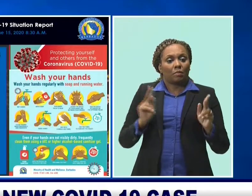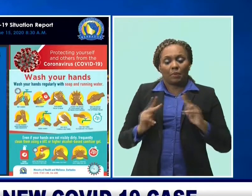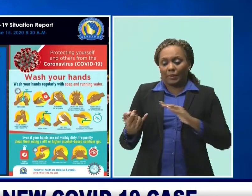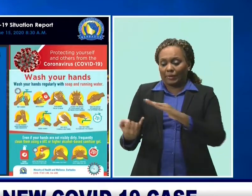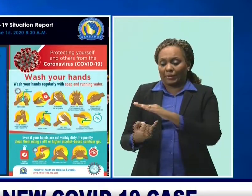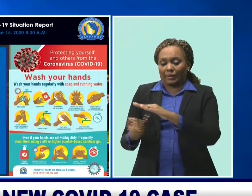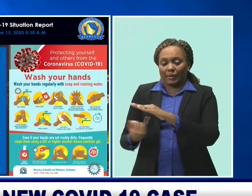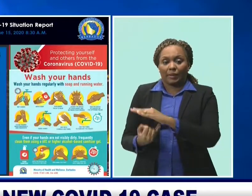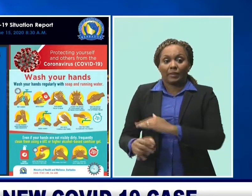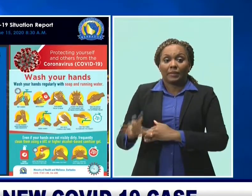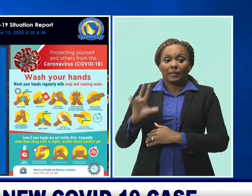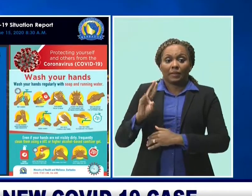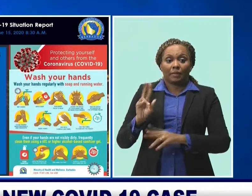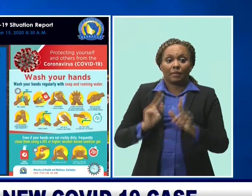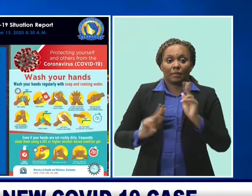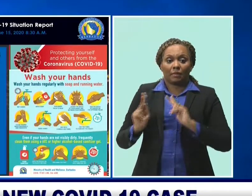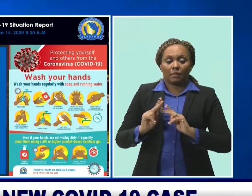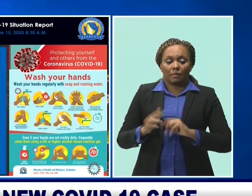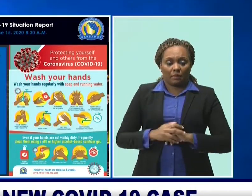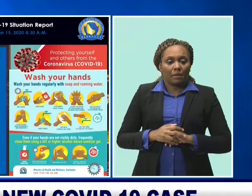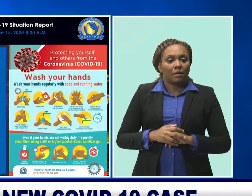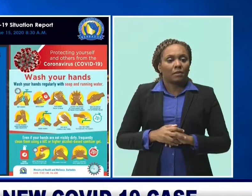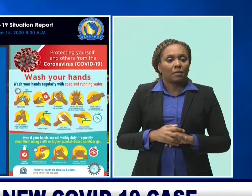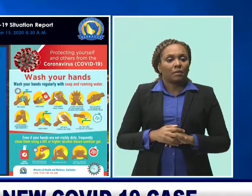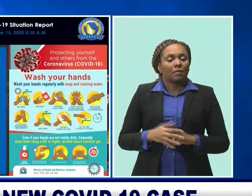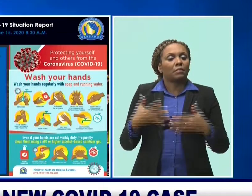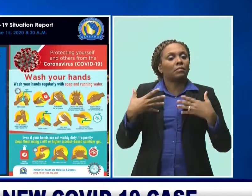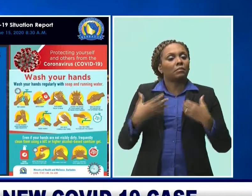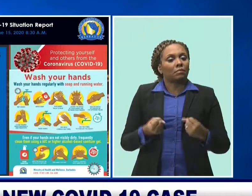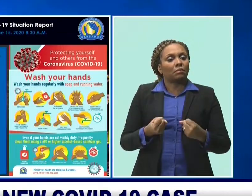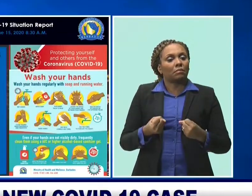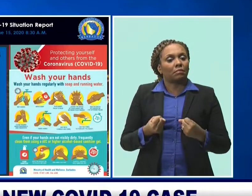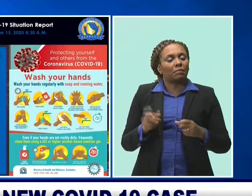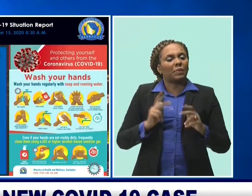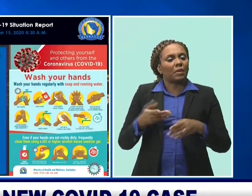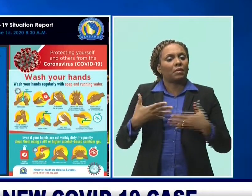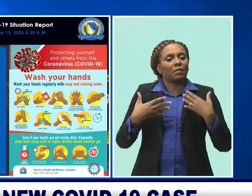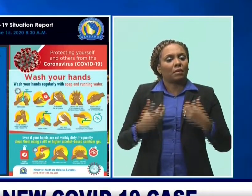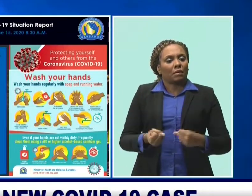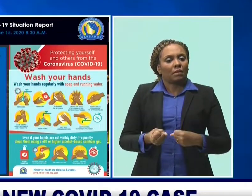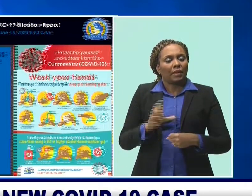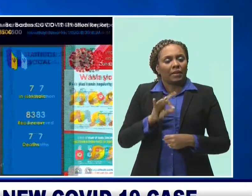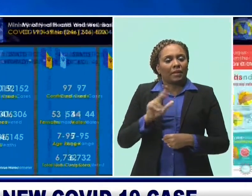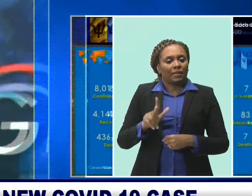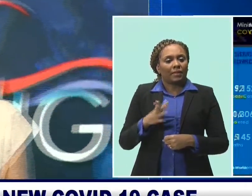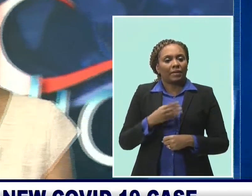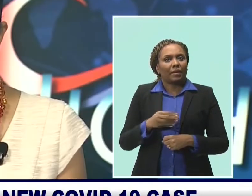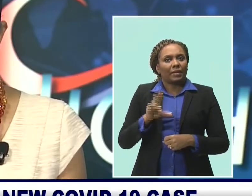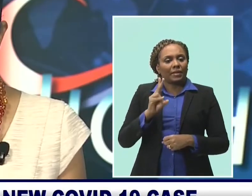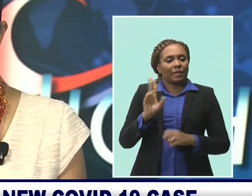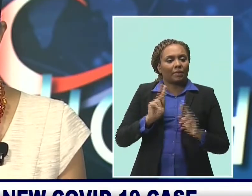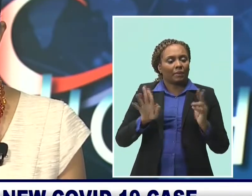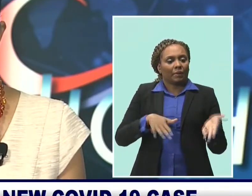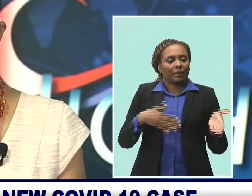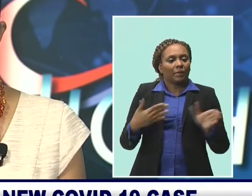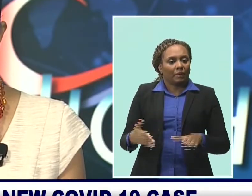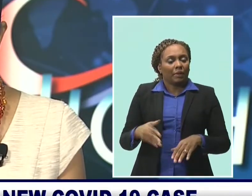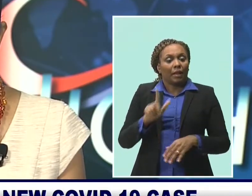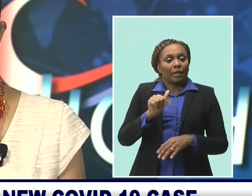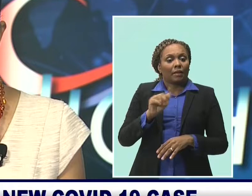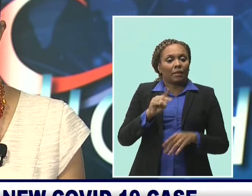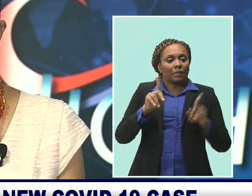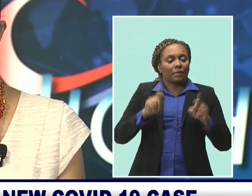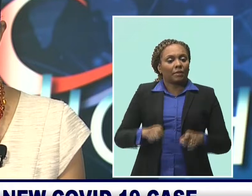one will be released from isolation today. Recoveries remain at 83 and deaths at 7. The Besto Santos Public Health Lab has